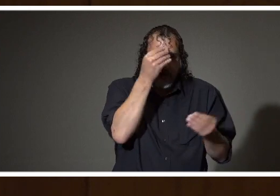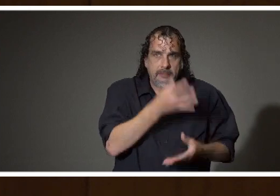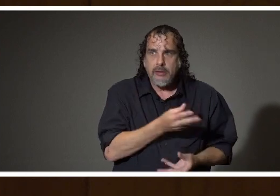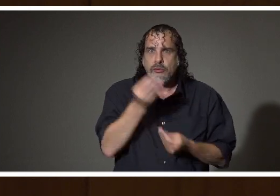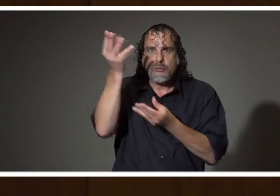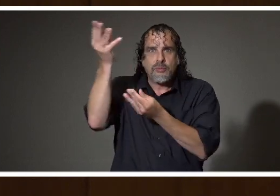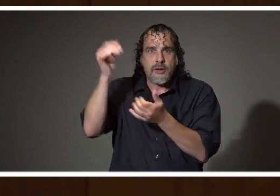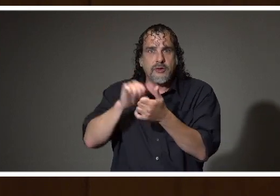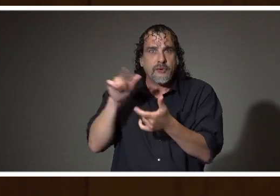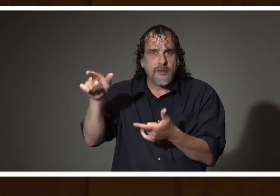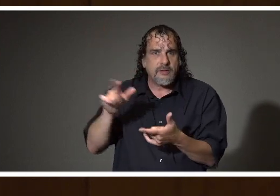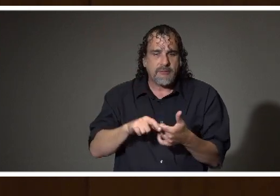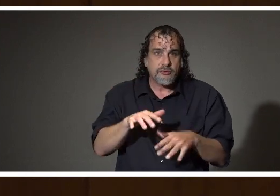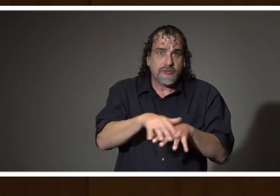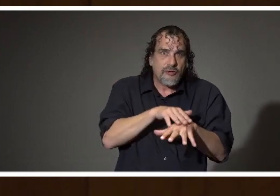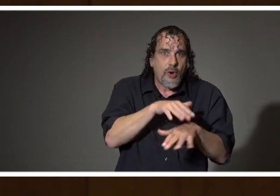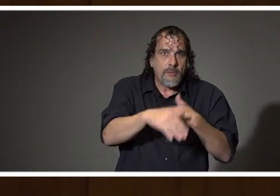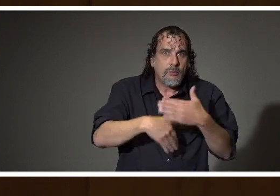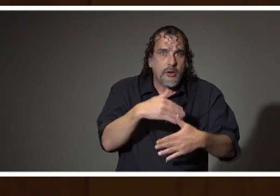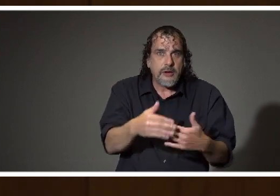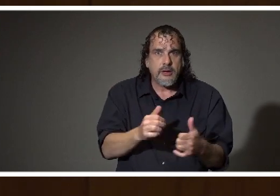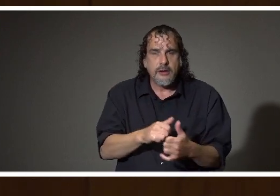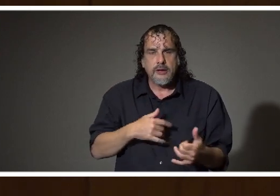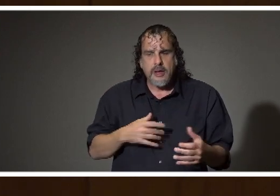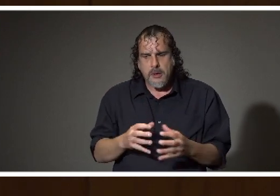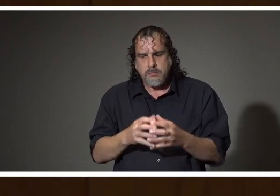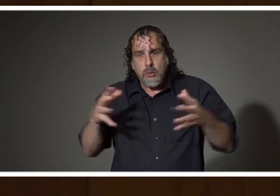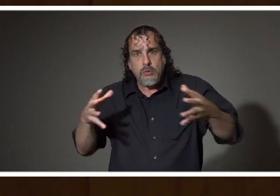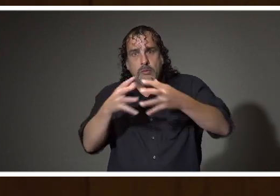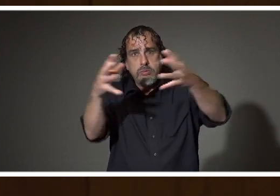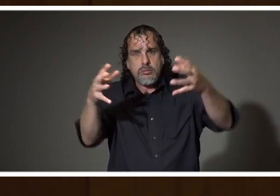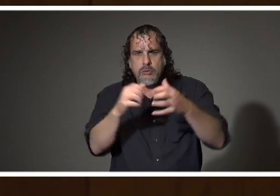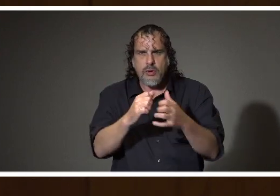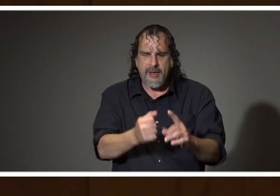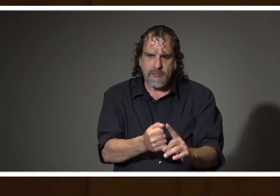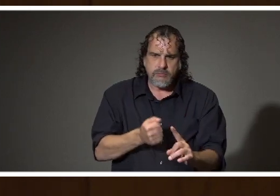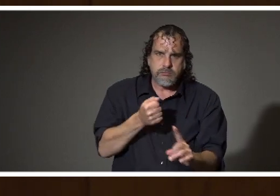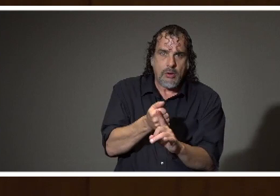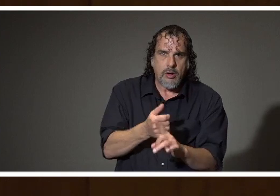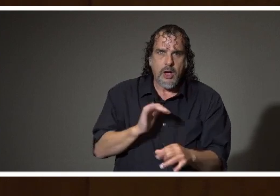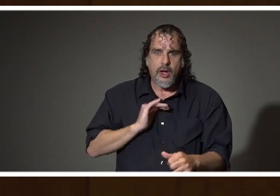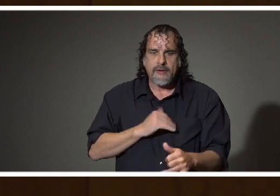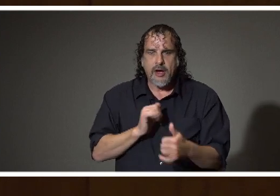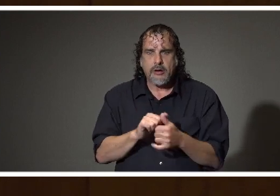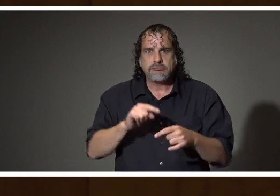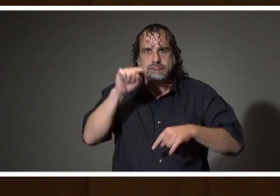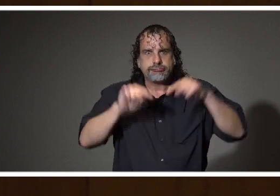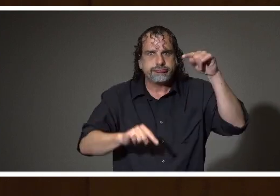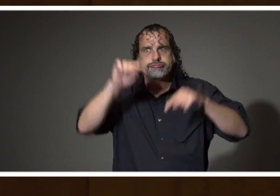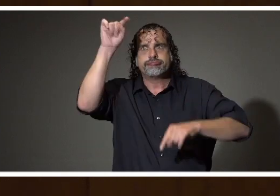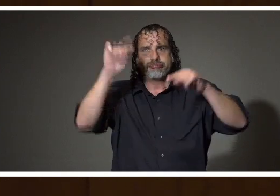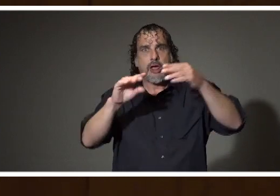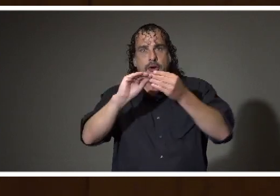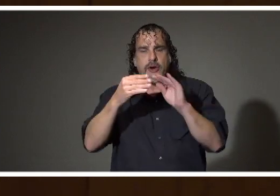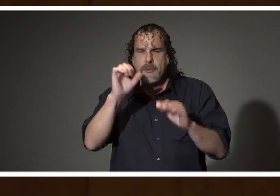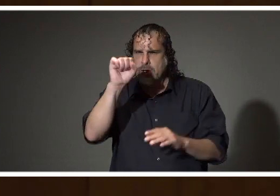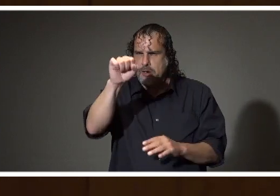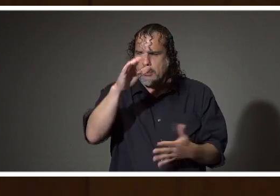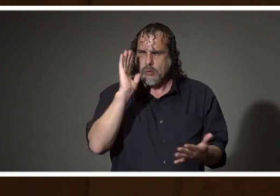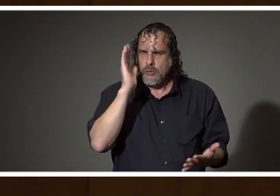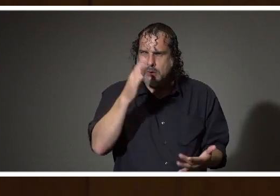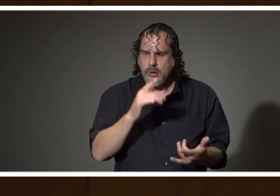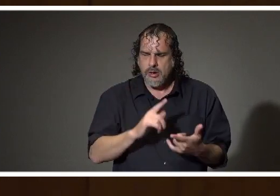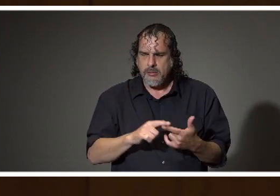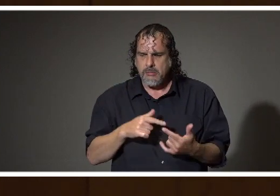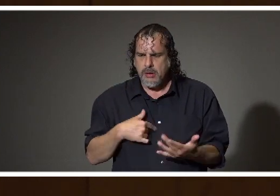seeing a lot of cases, and a lot of times outbreaks are going to have major impacts on our day-to-day variations. But we can please get with